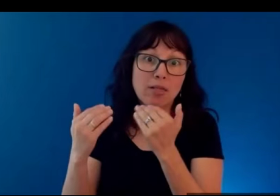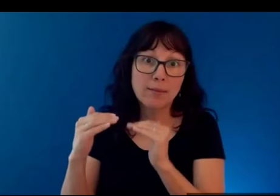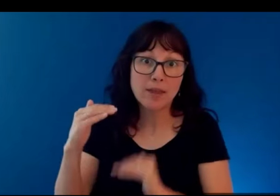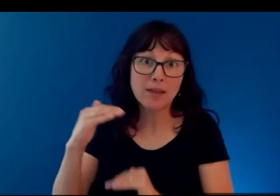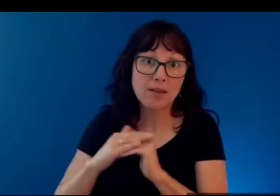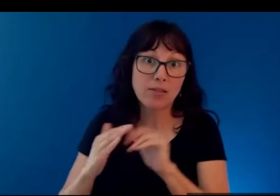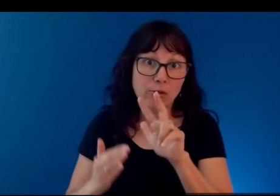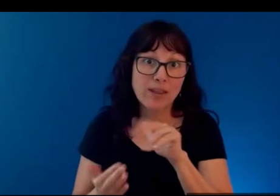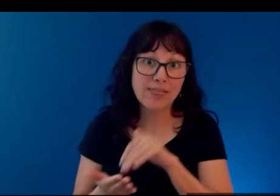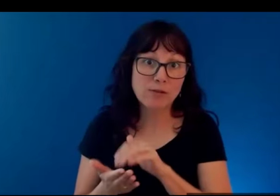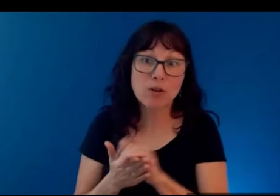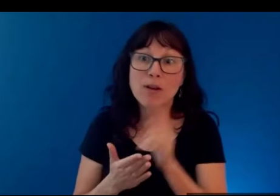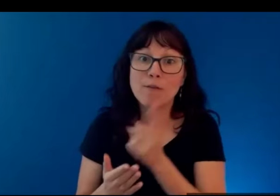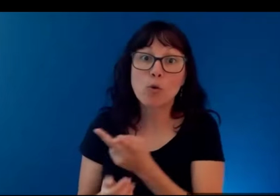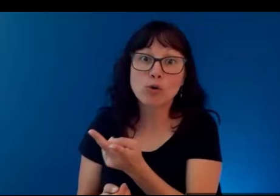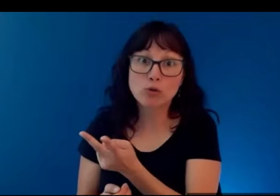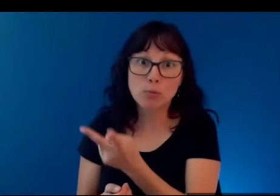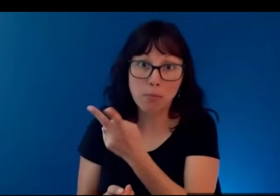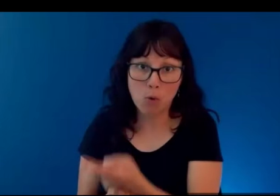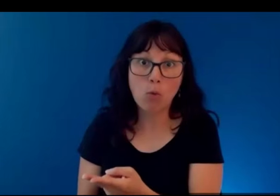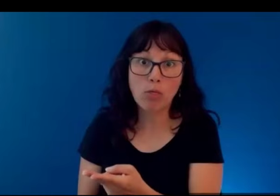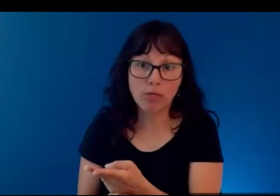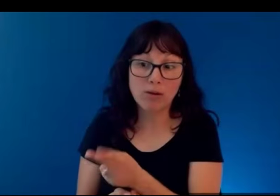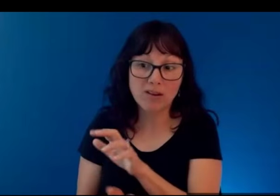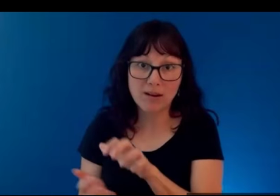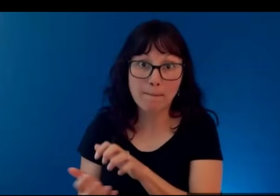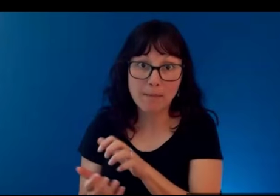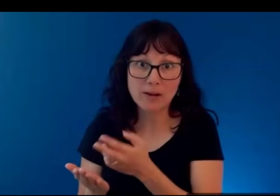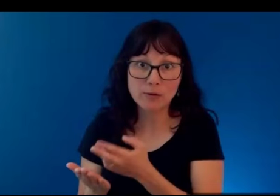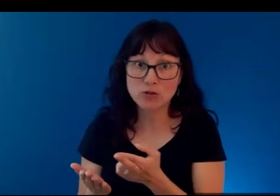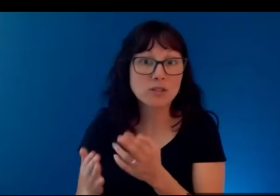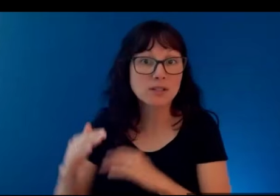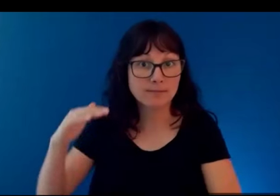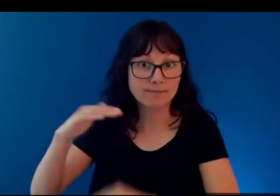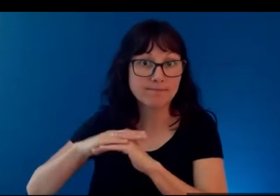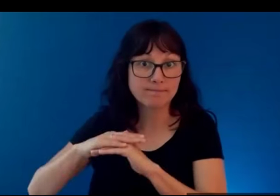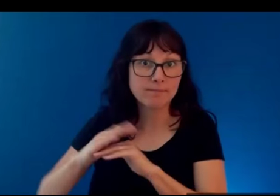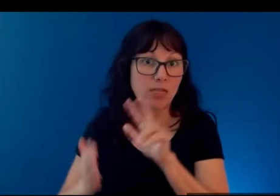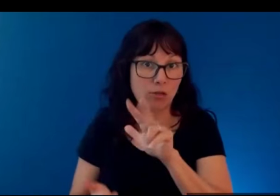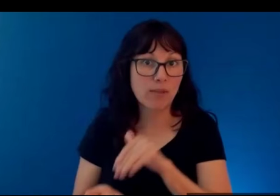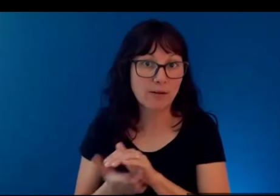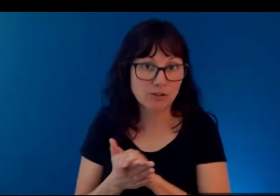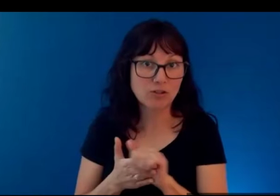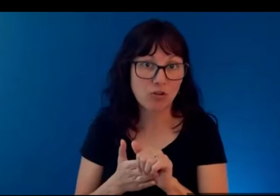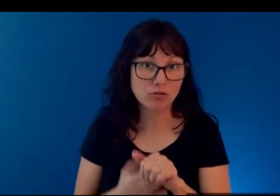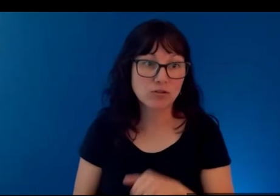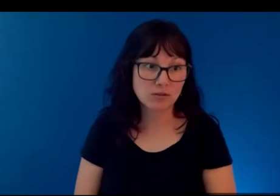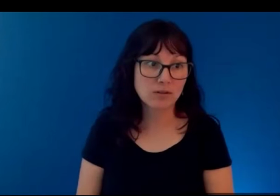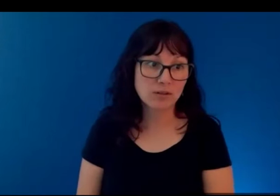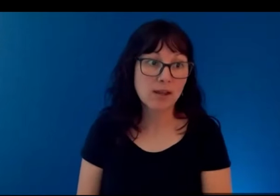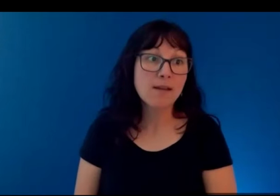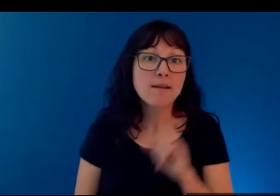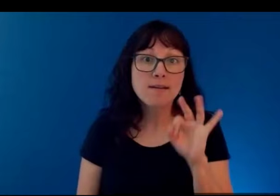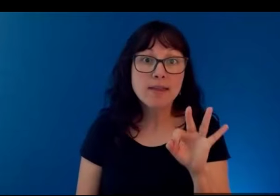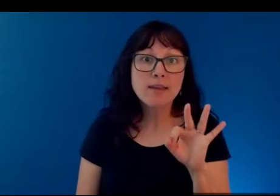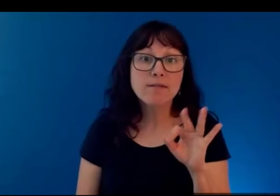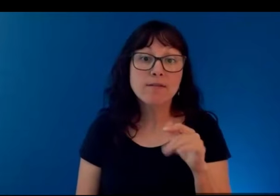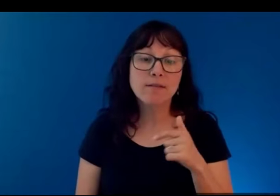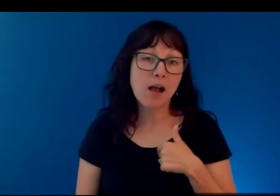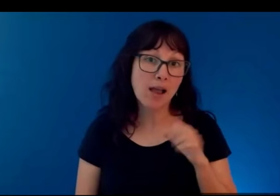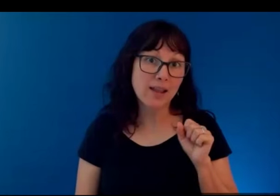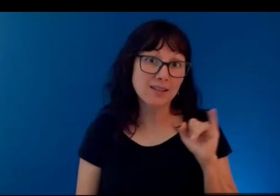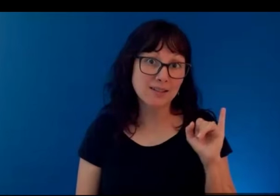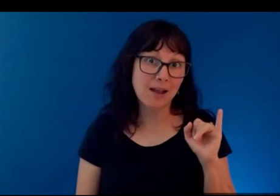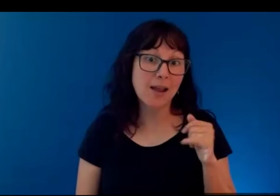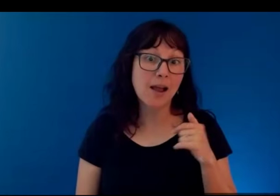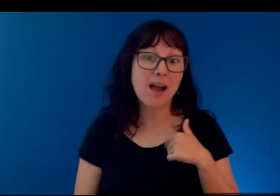the two of them. Their combined resources cannot be more than $3,000. If I were on SSI and I